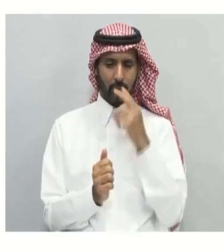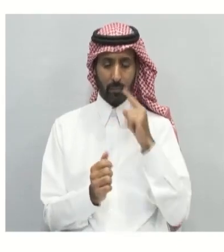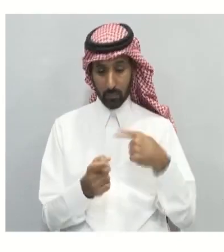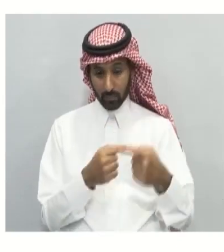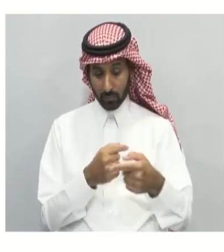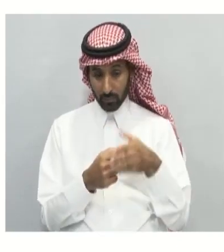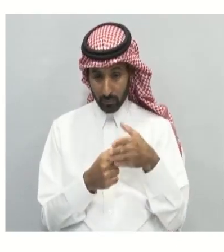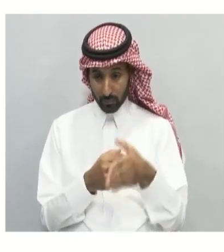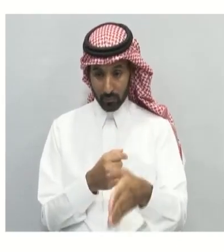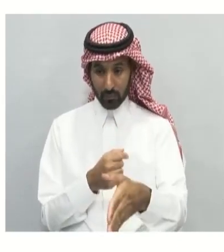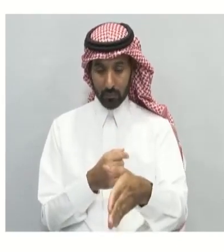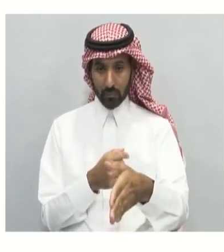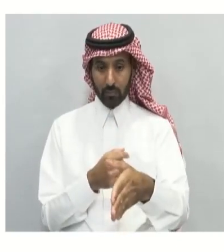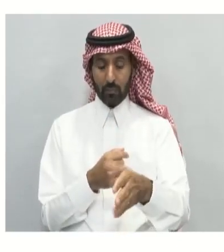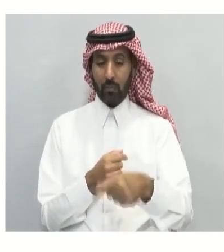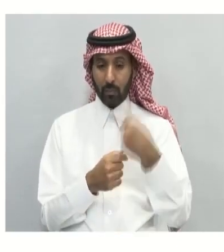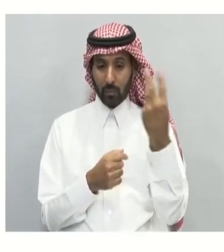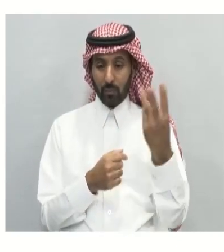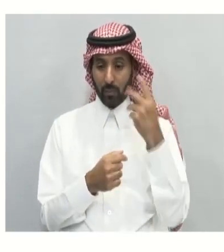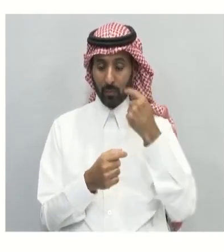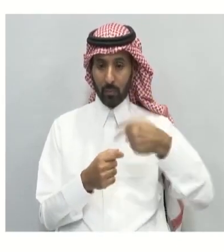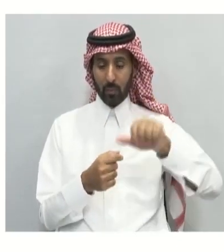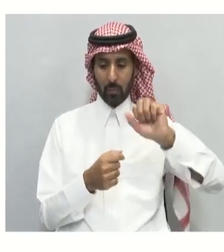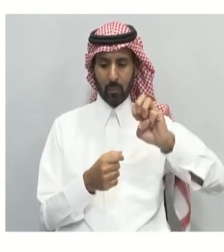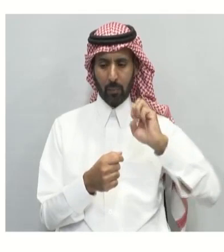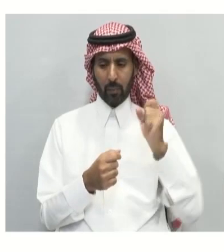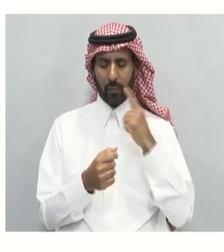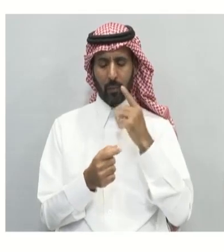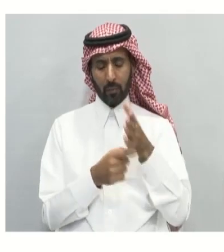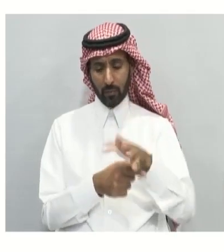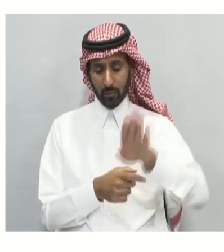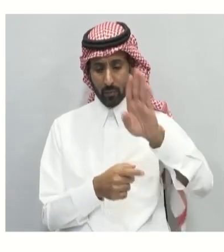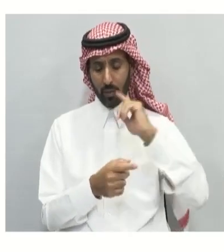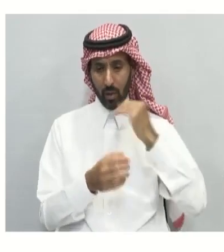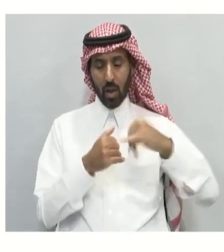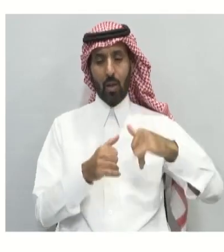Continue on Hinsdown Street for 3.1 miles toward North Avenue.